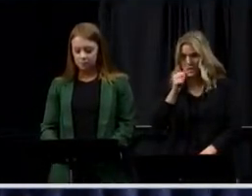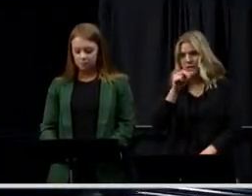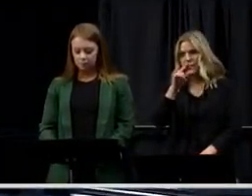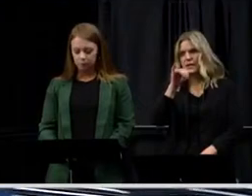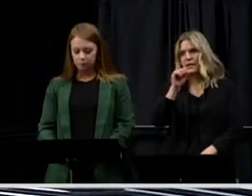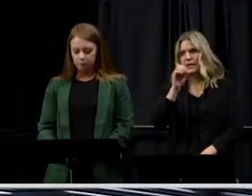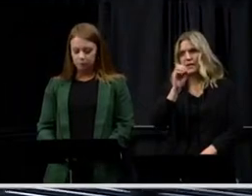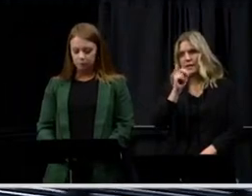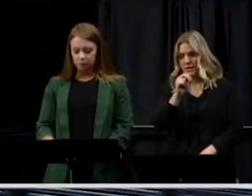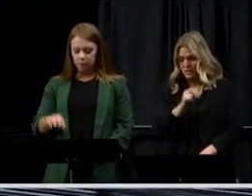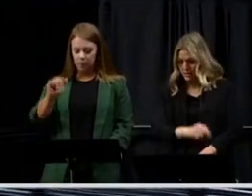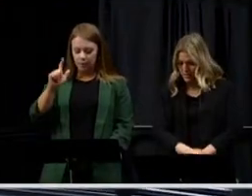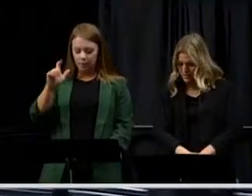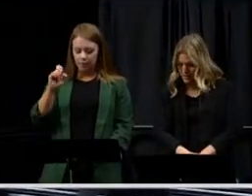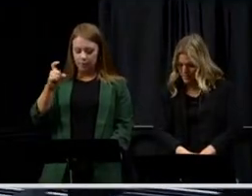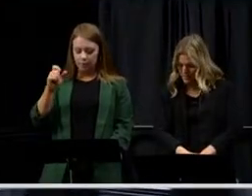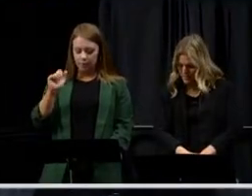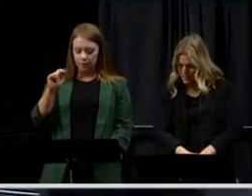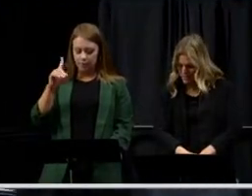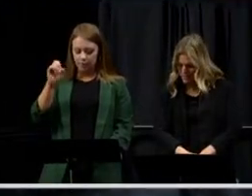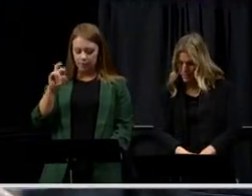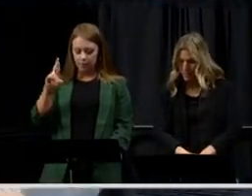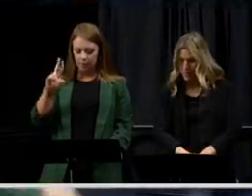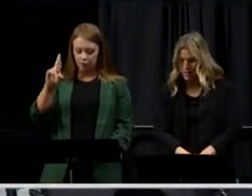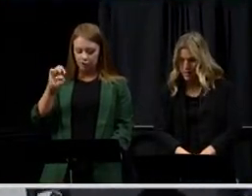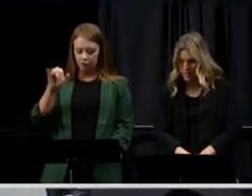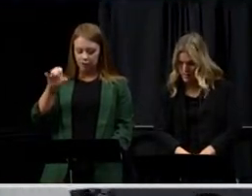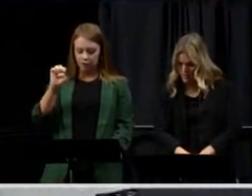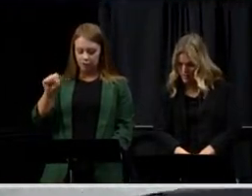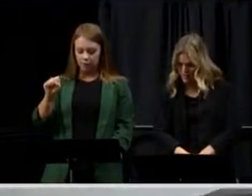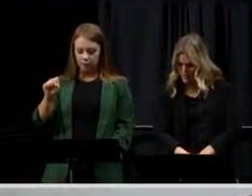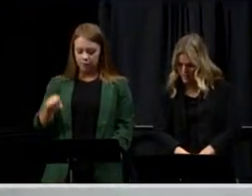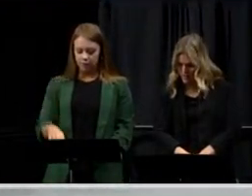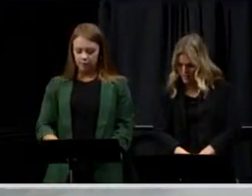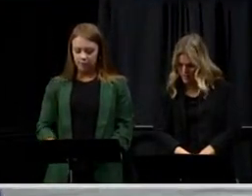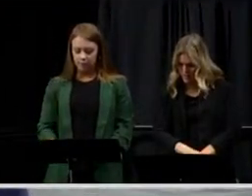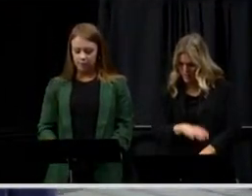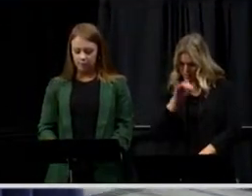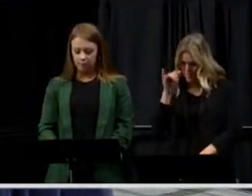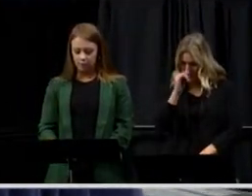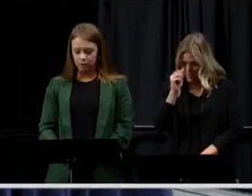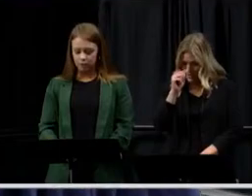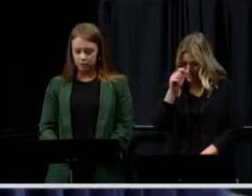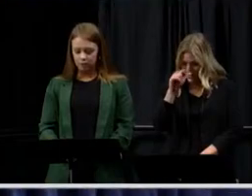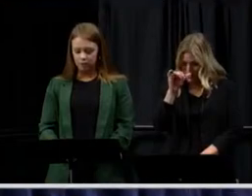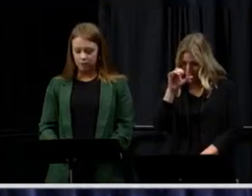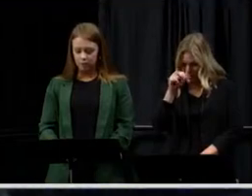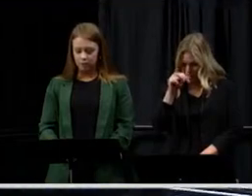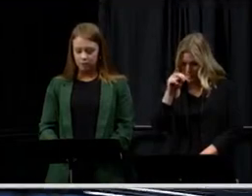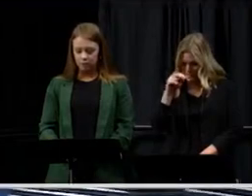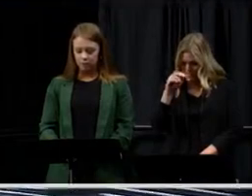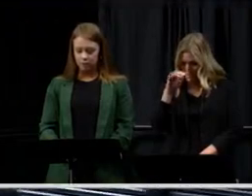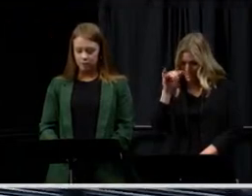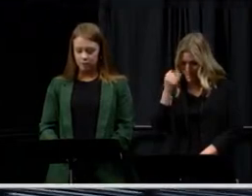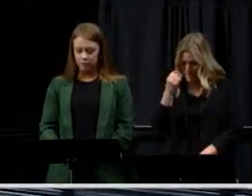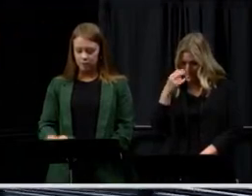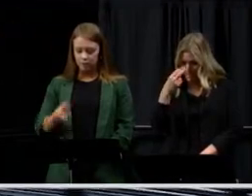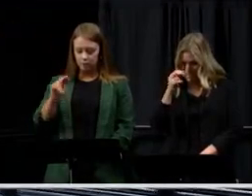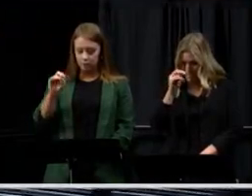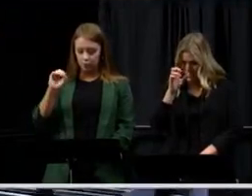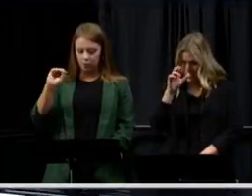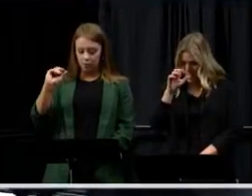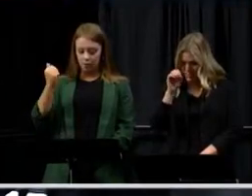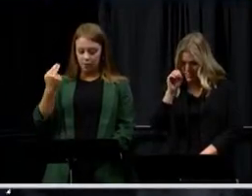Harrison. Alexander Gutierrez Reyes. Jalen Lamar Henderson.